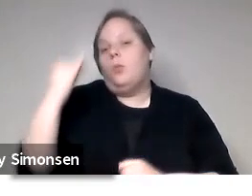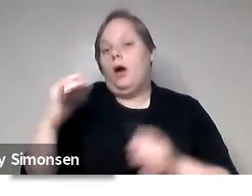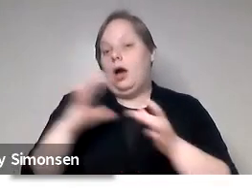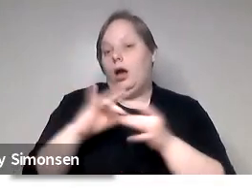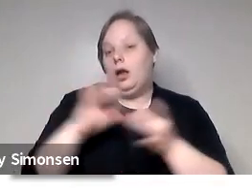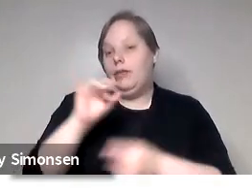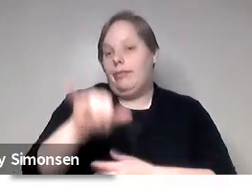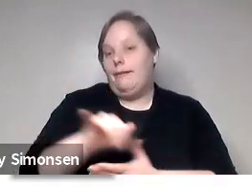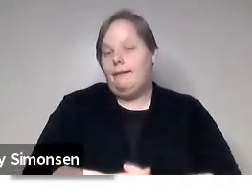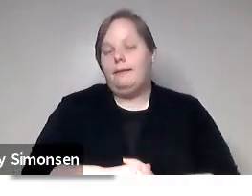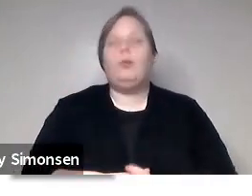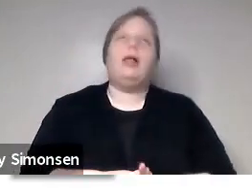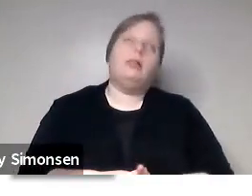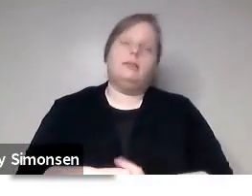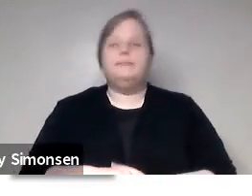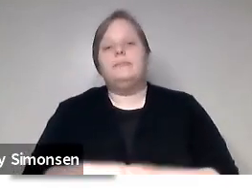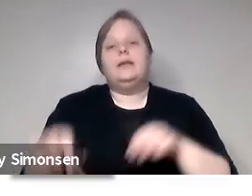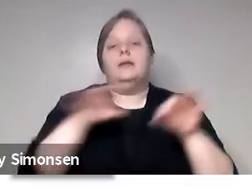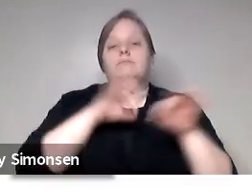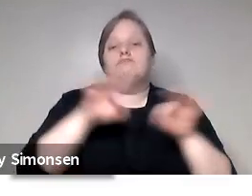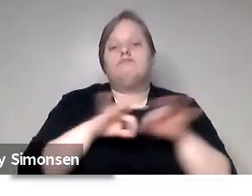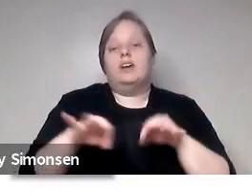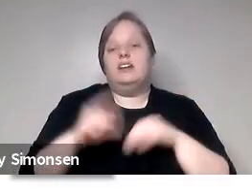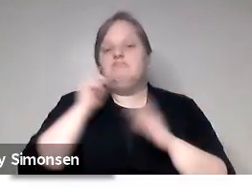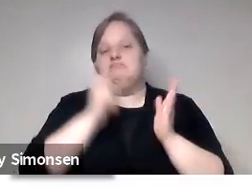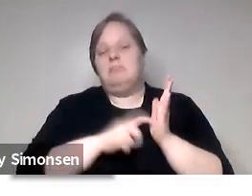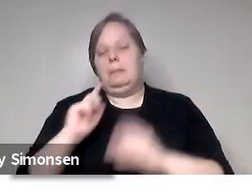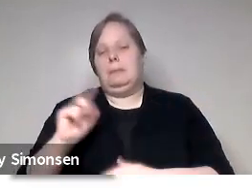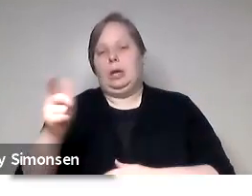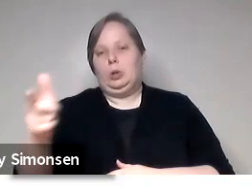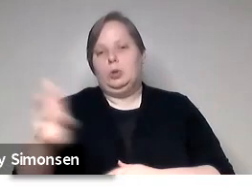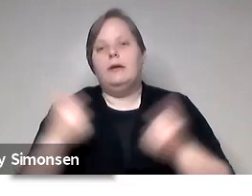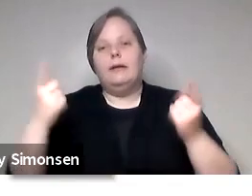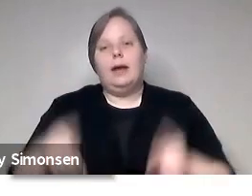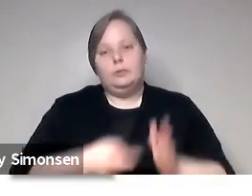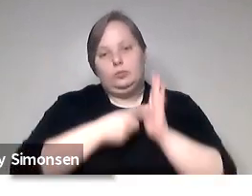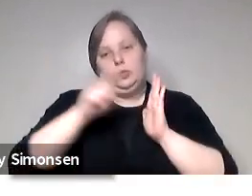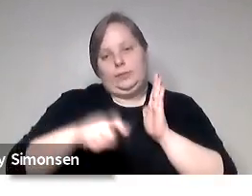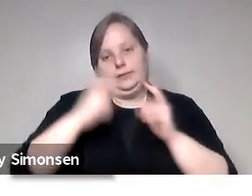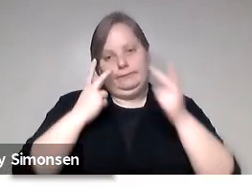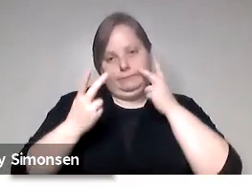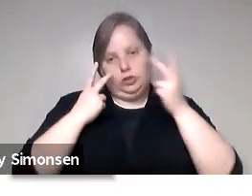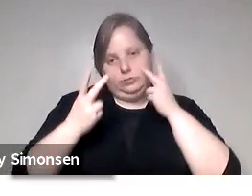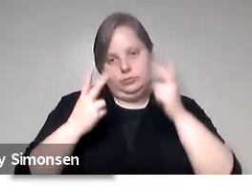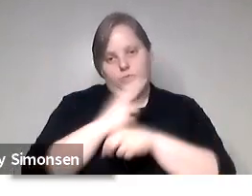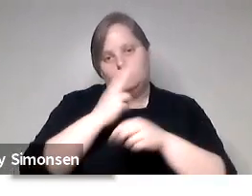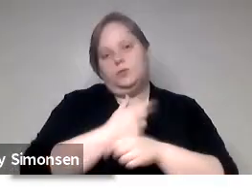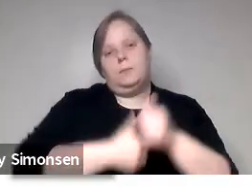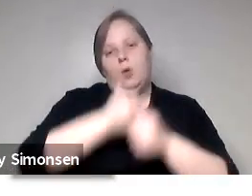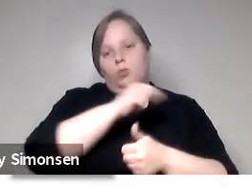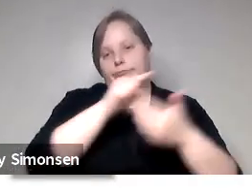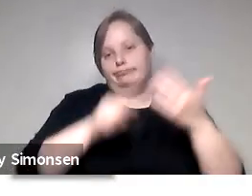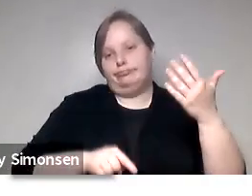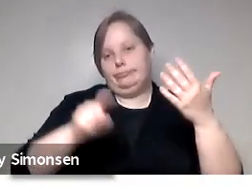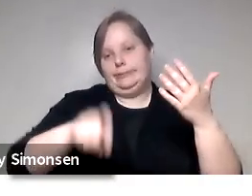that, well, as I explain it and you see them later, you are going to need vision for to use most of these.